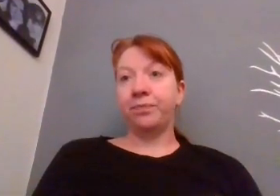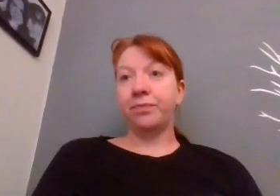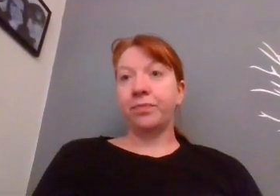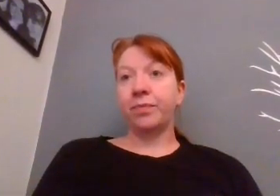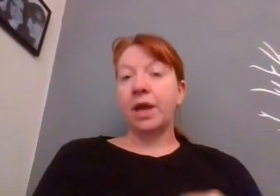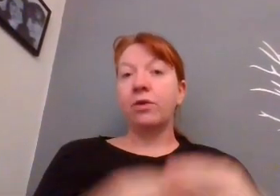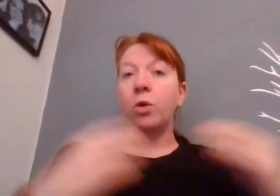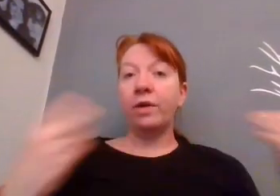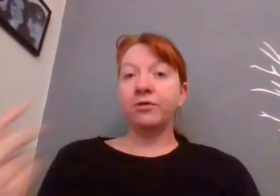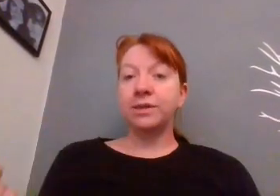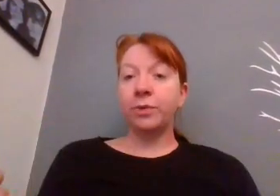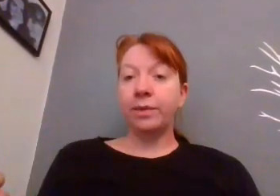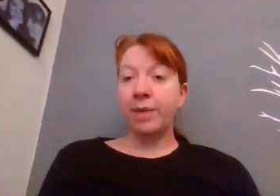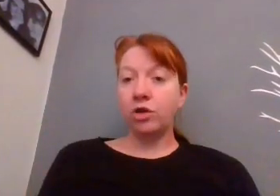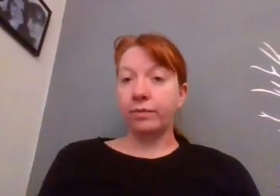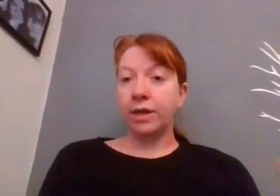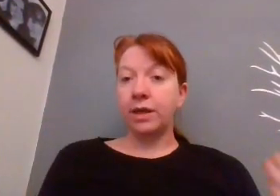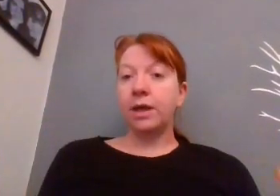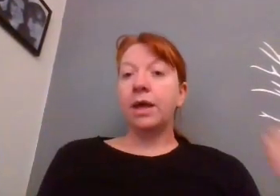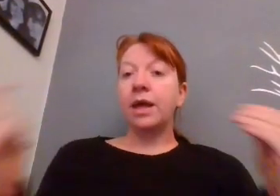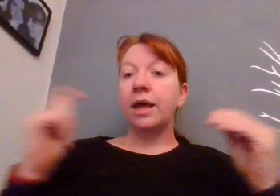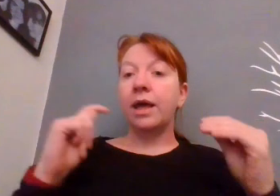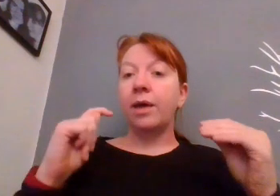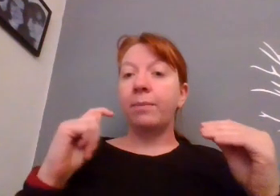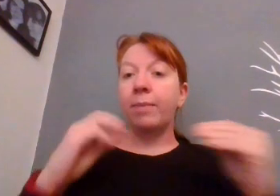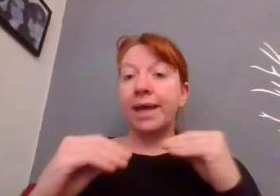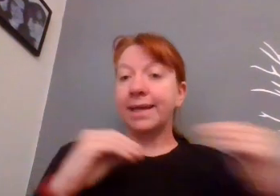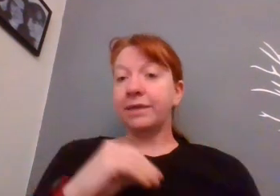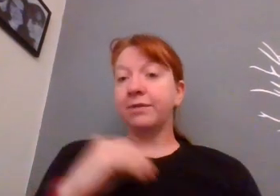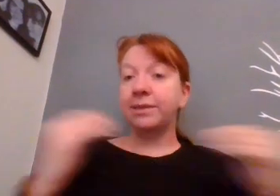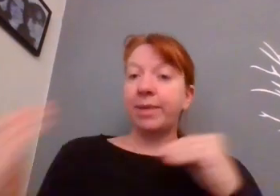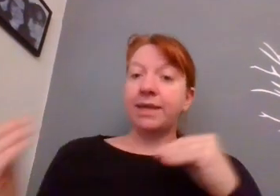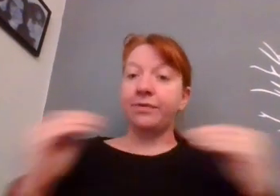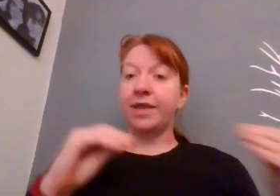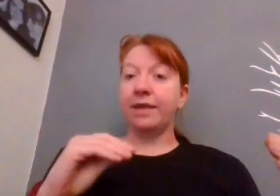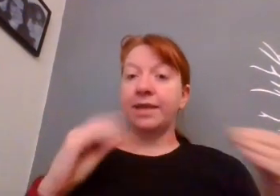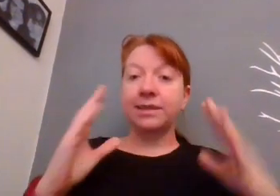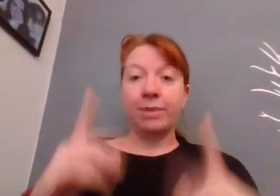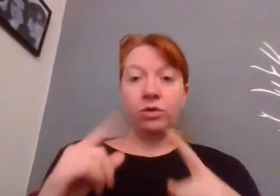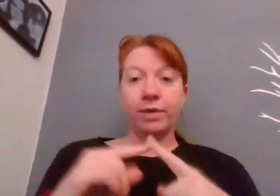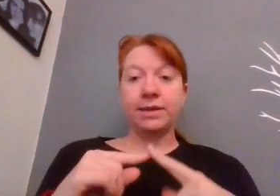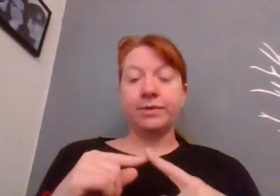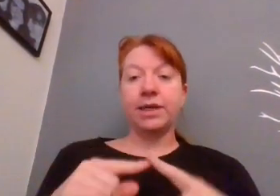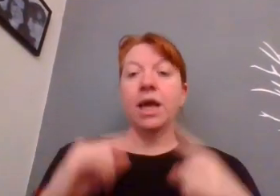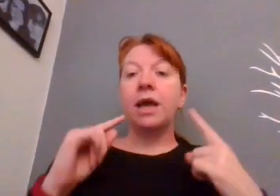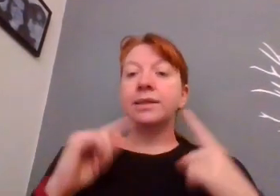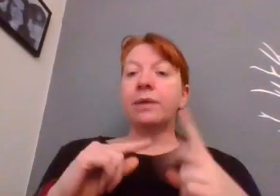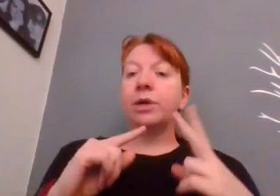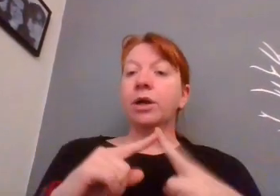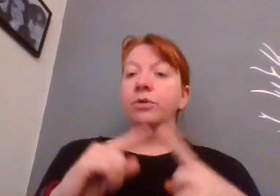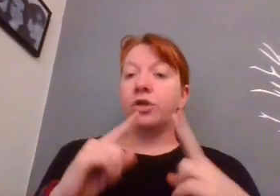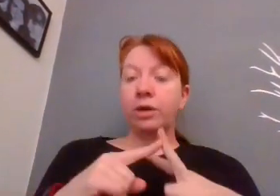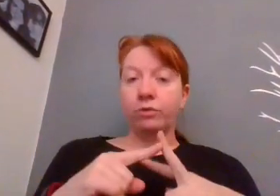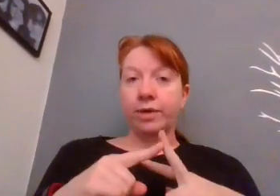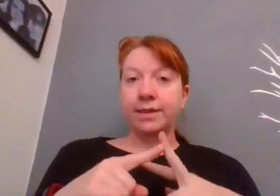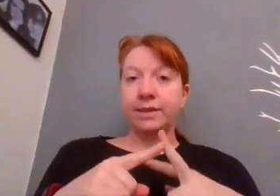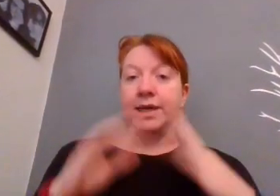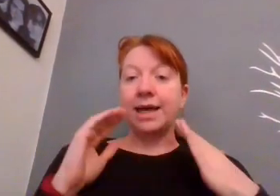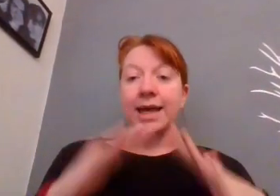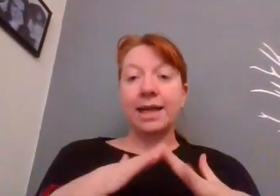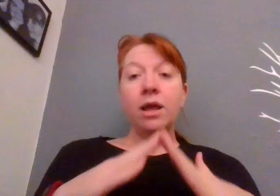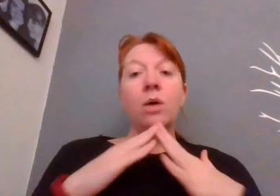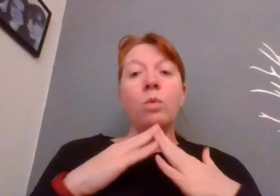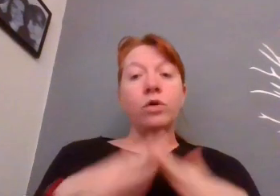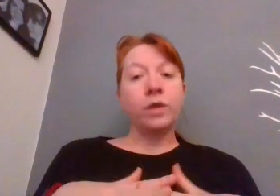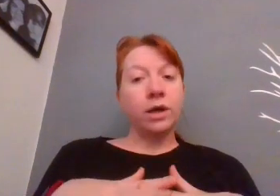travel. And whoever is doing the measuring might get different speeds for that. That's special relativity. So now we're going to go to general